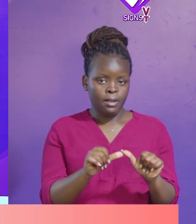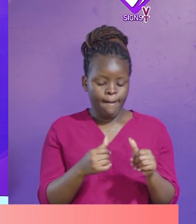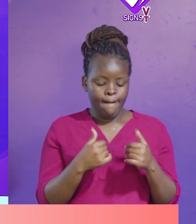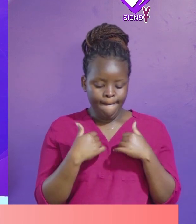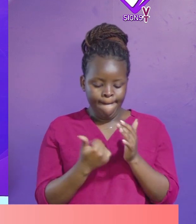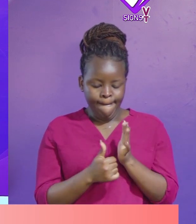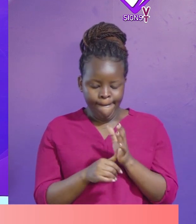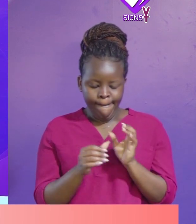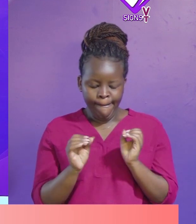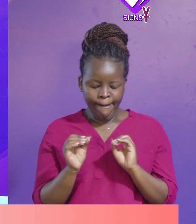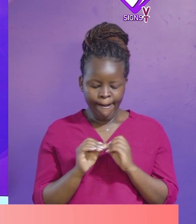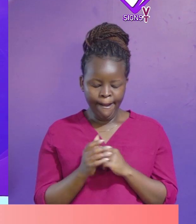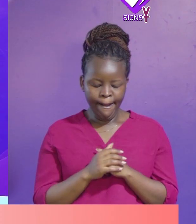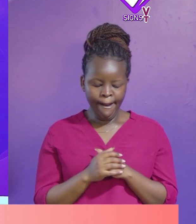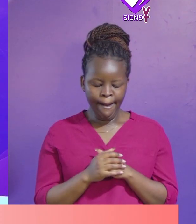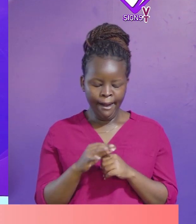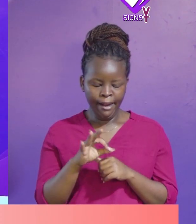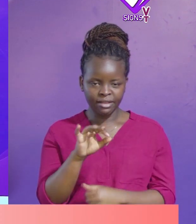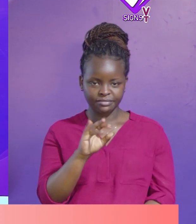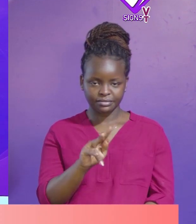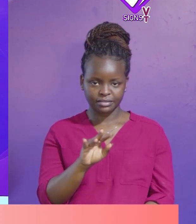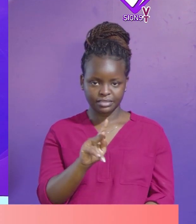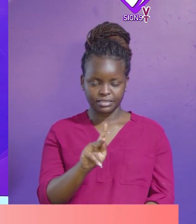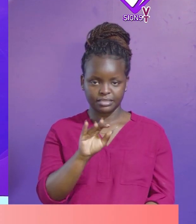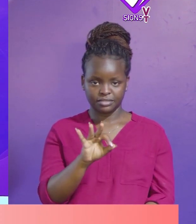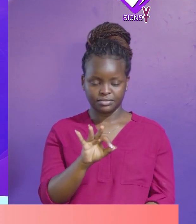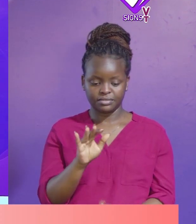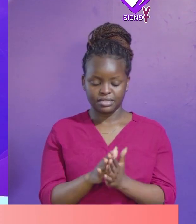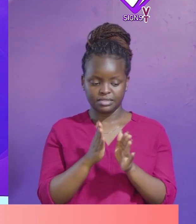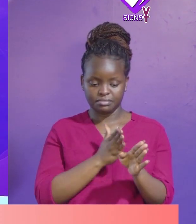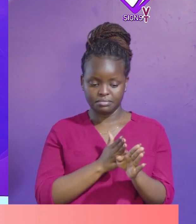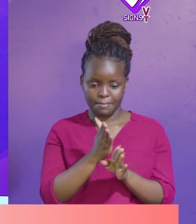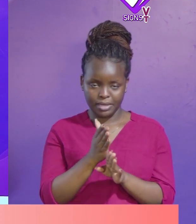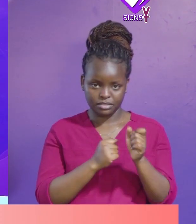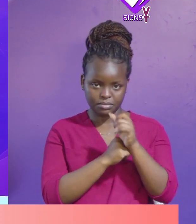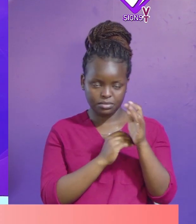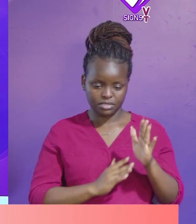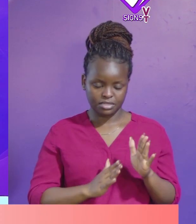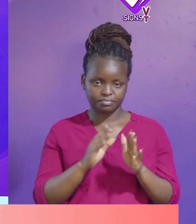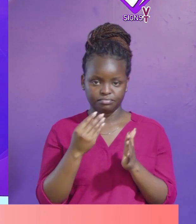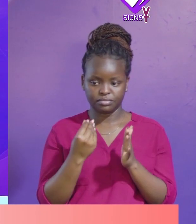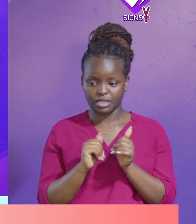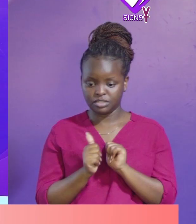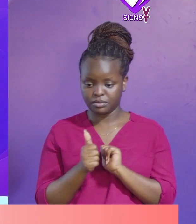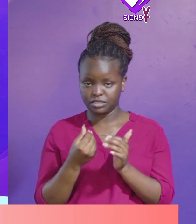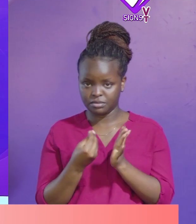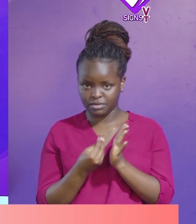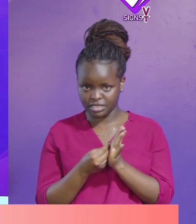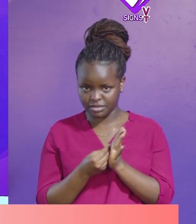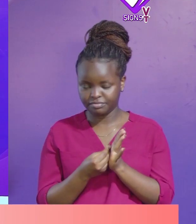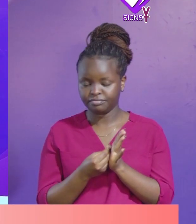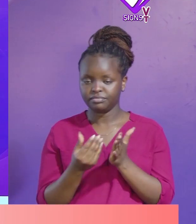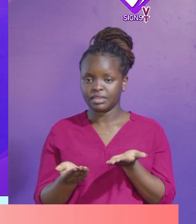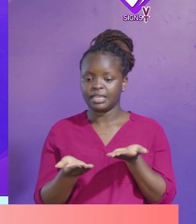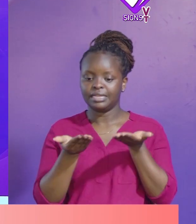the two parties, that is the FKF Premier League and the major stake sponsor, that is Sportpesa, then it will increase